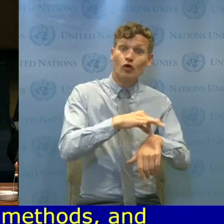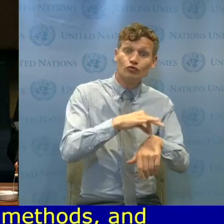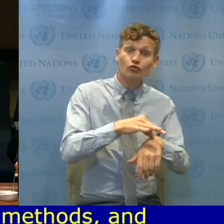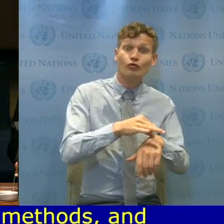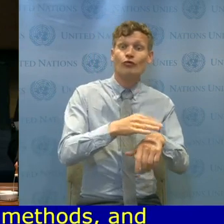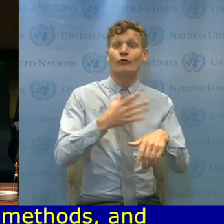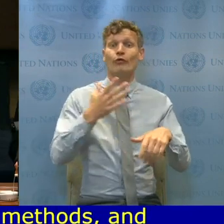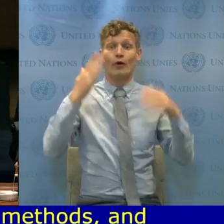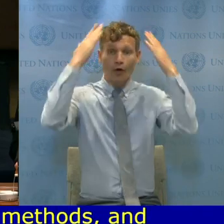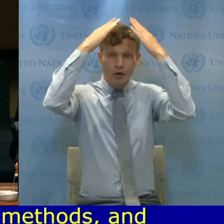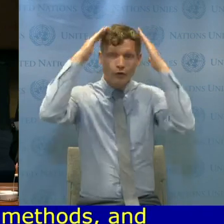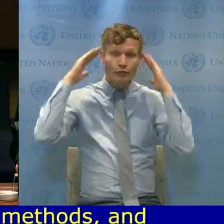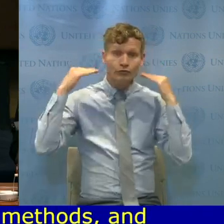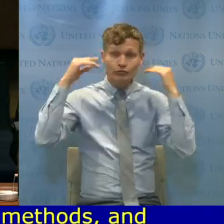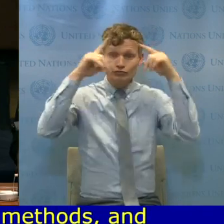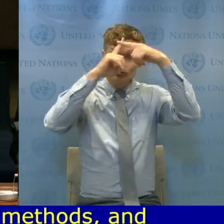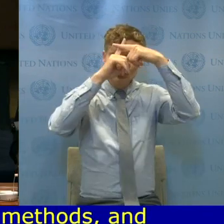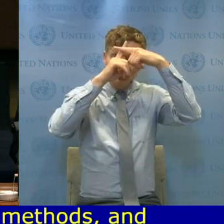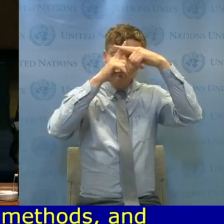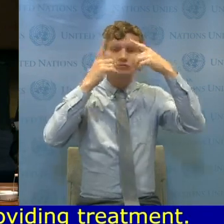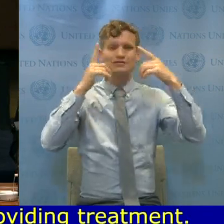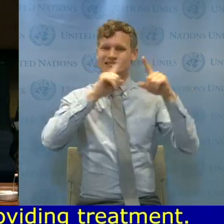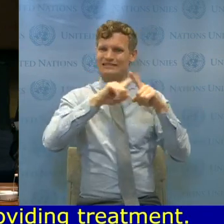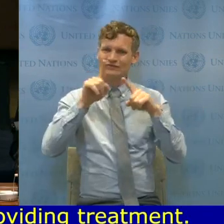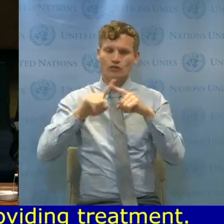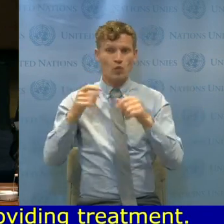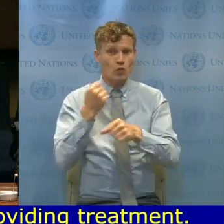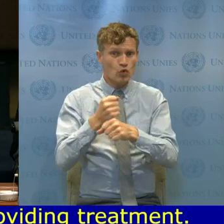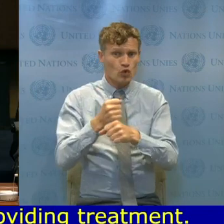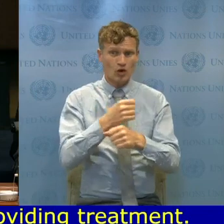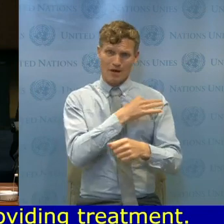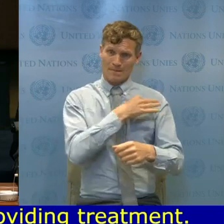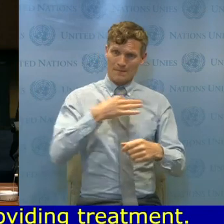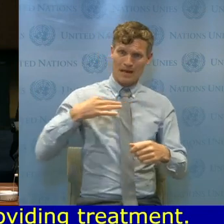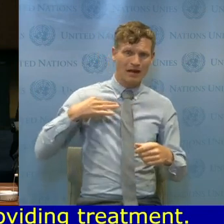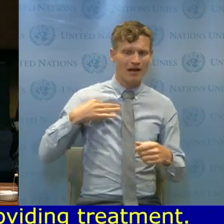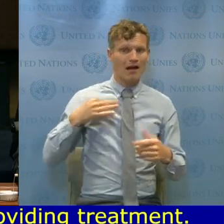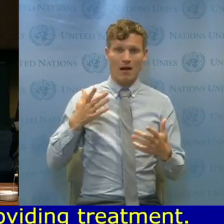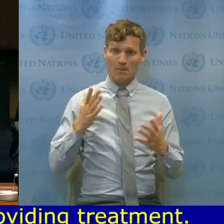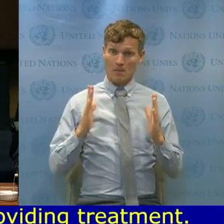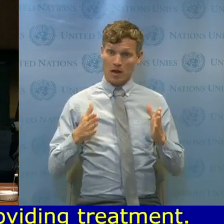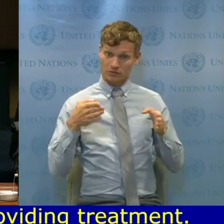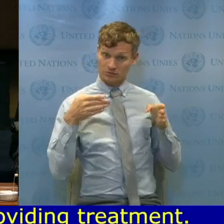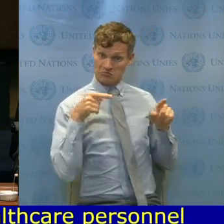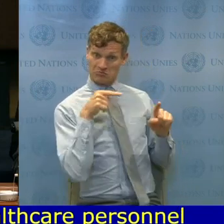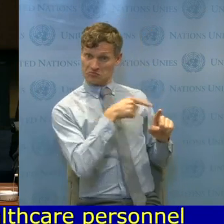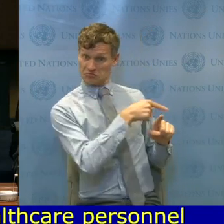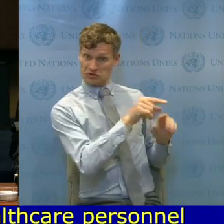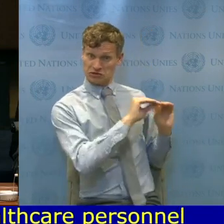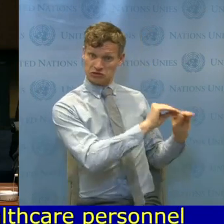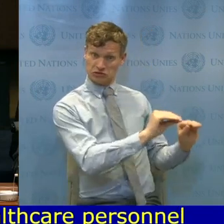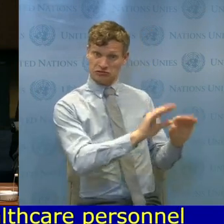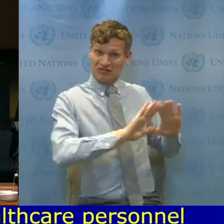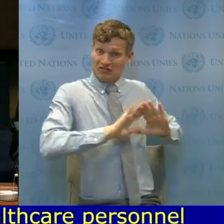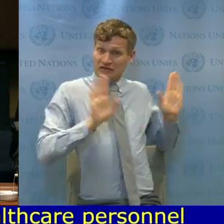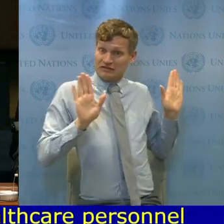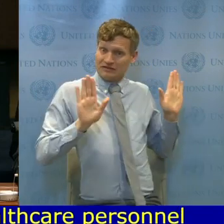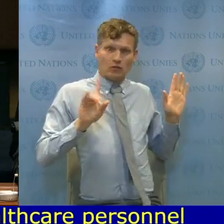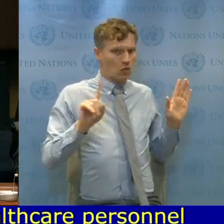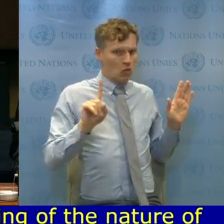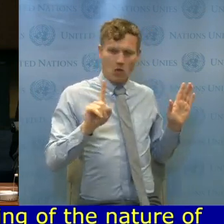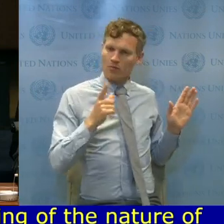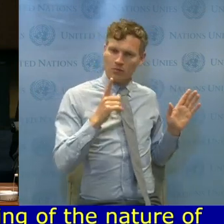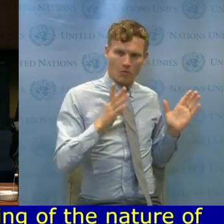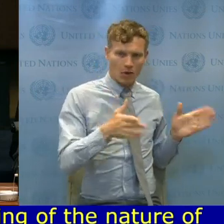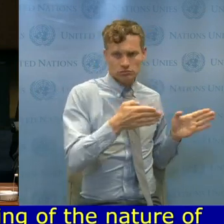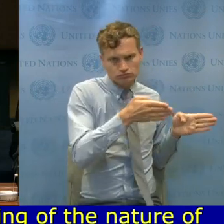of the nature of disability and the right to health of persons with disabilities. In Korea, due to the